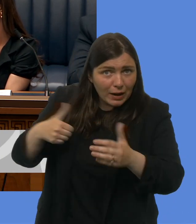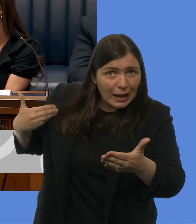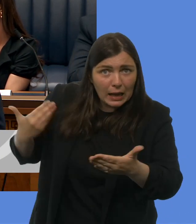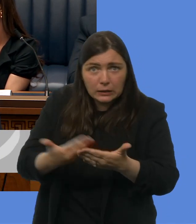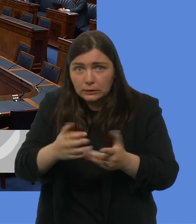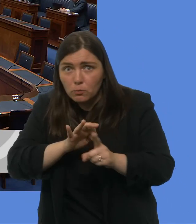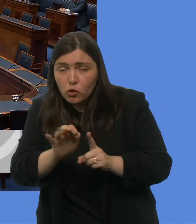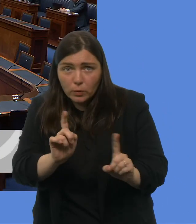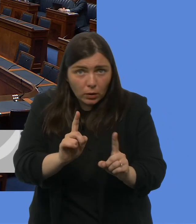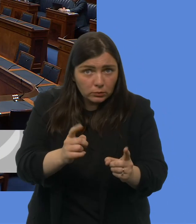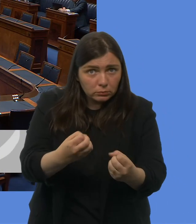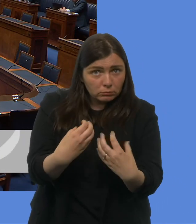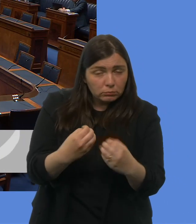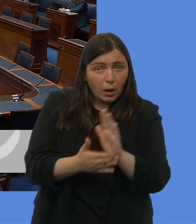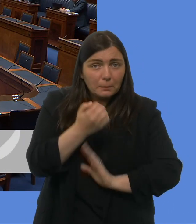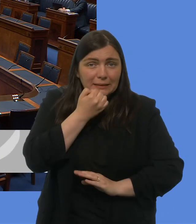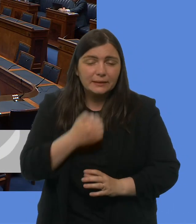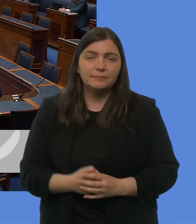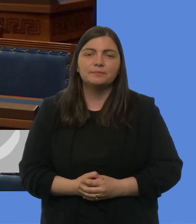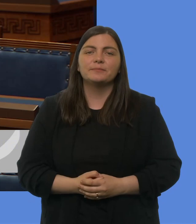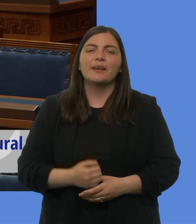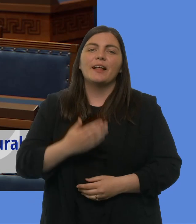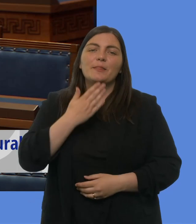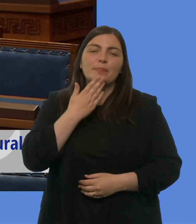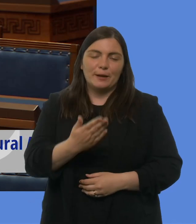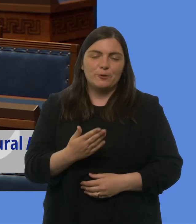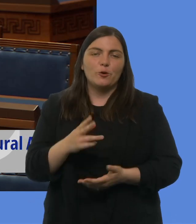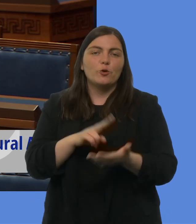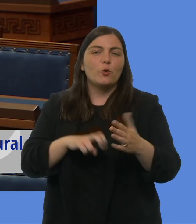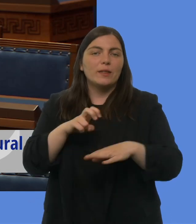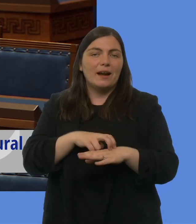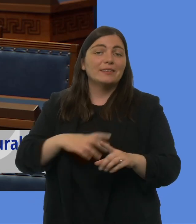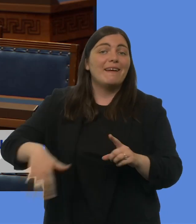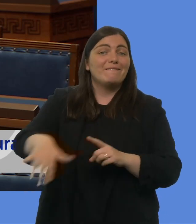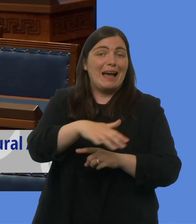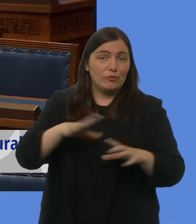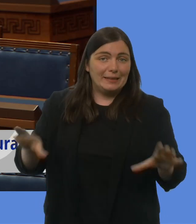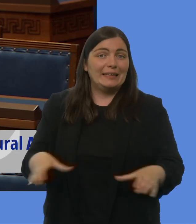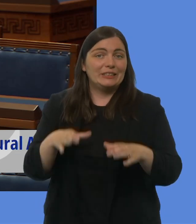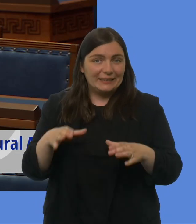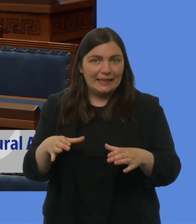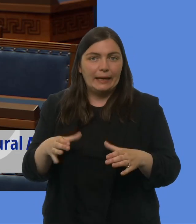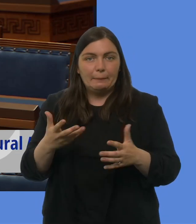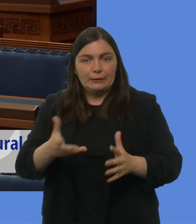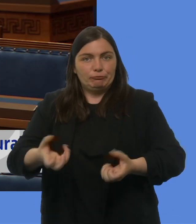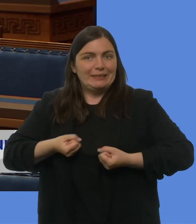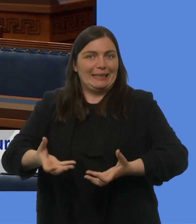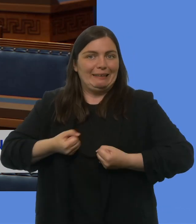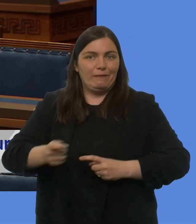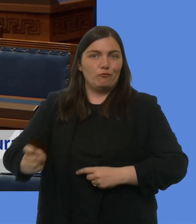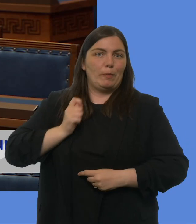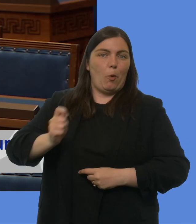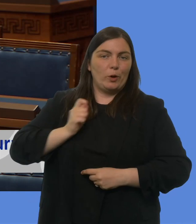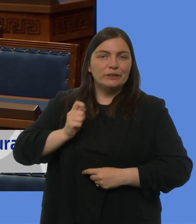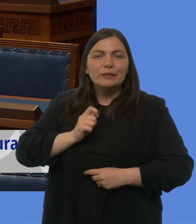of that? Thank you, Colm. So the Northern Ireland Environment Agency continues to receive reports of odour relating to Granville Industrial